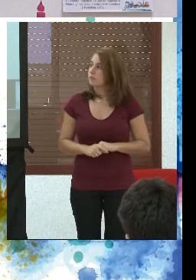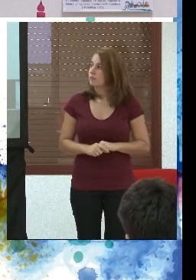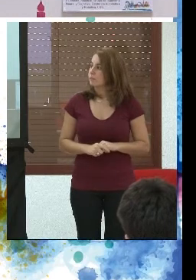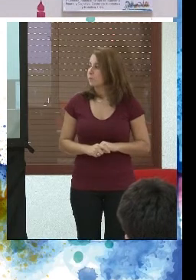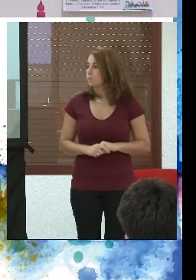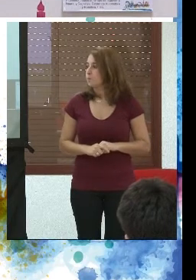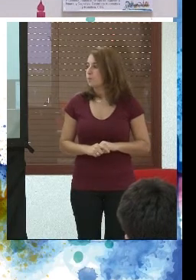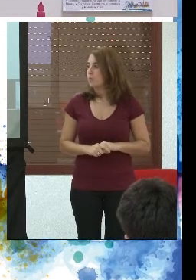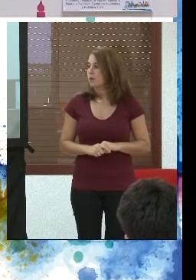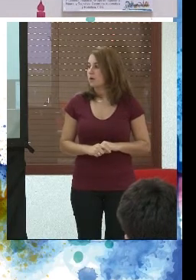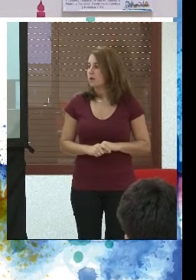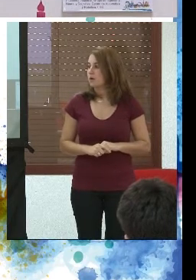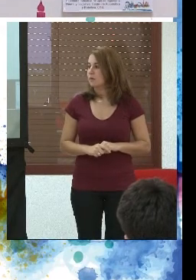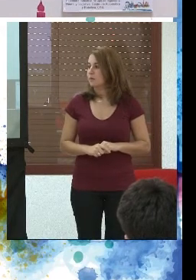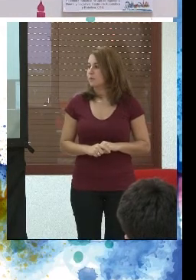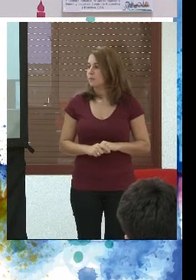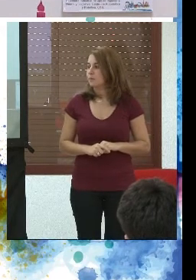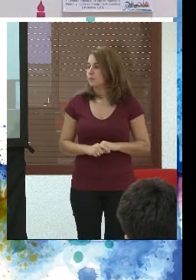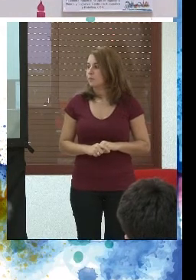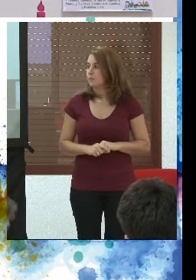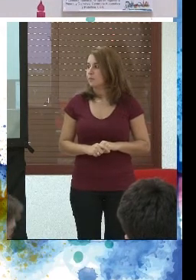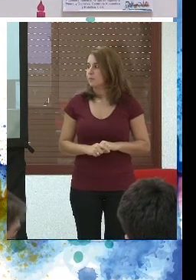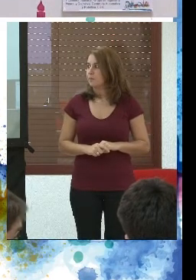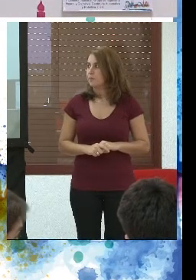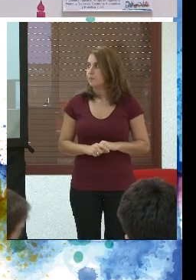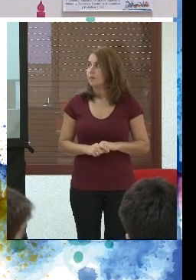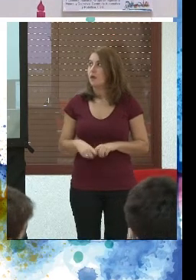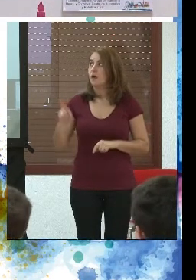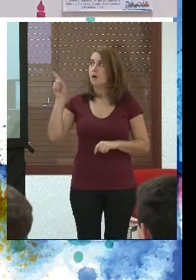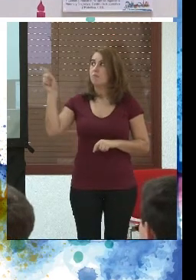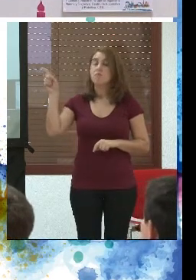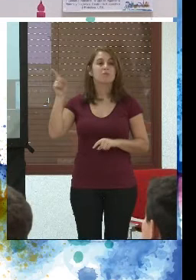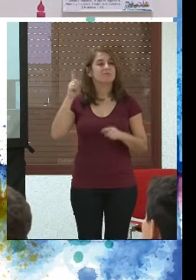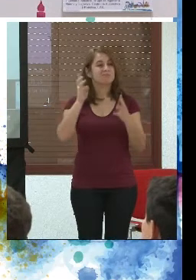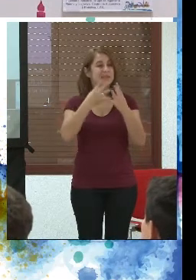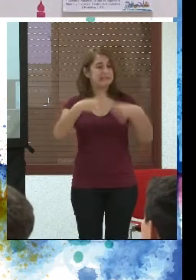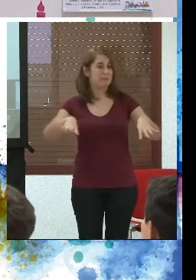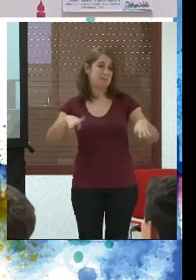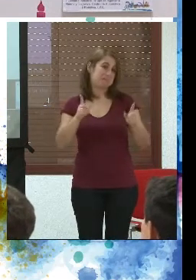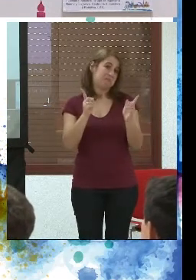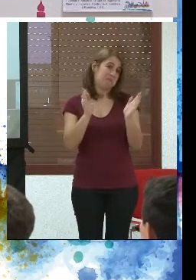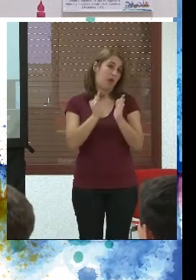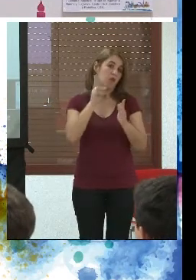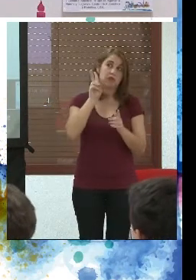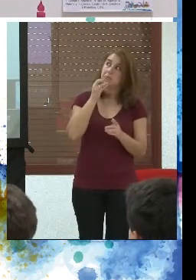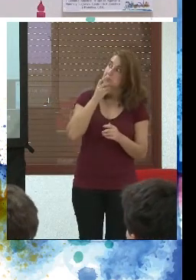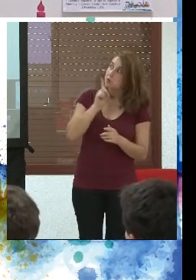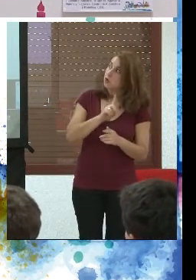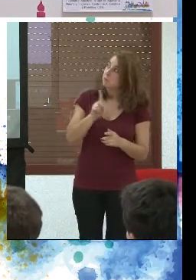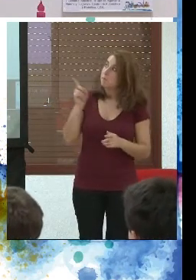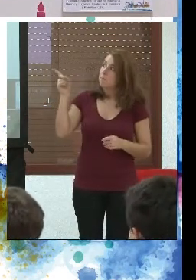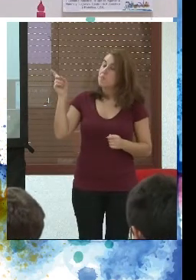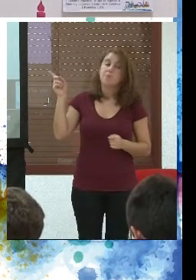is best known by most engineers. Here is a schematic diagram. I don't know if you can see